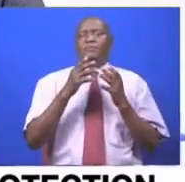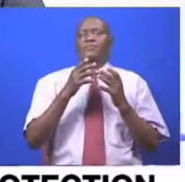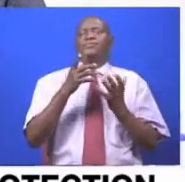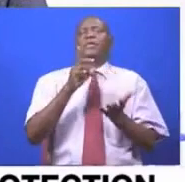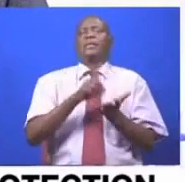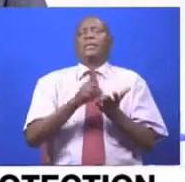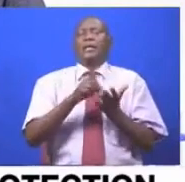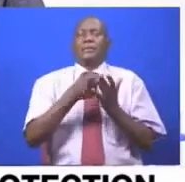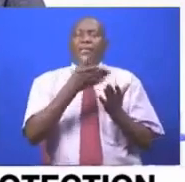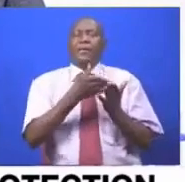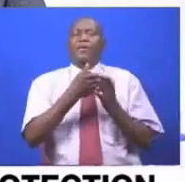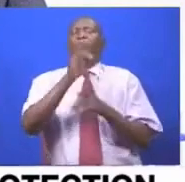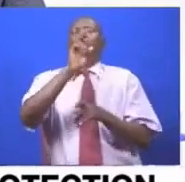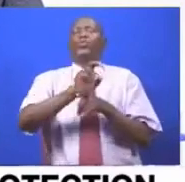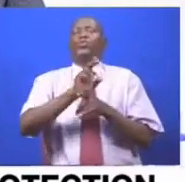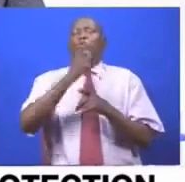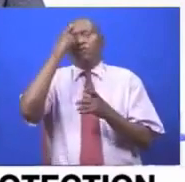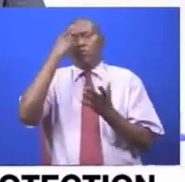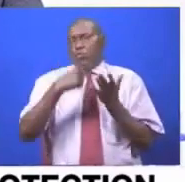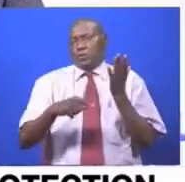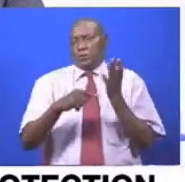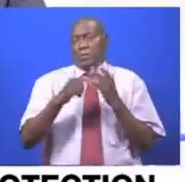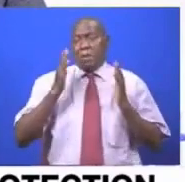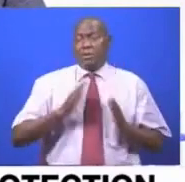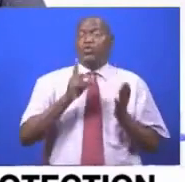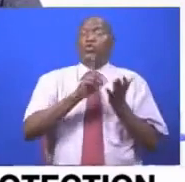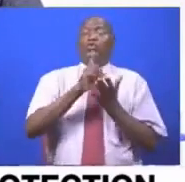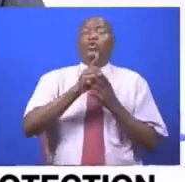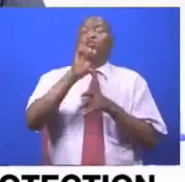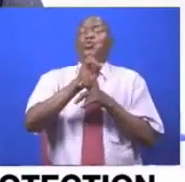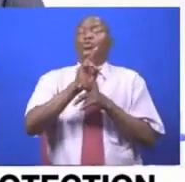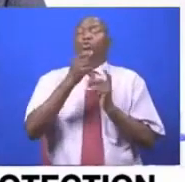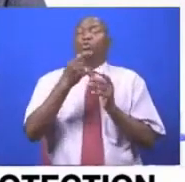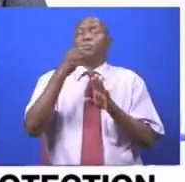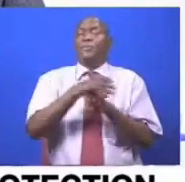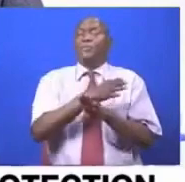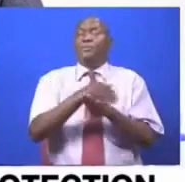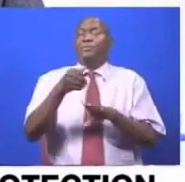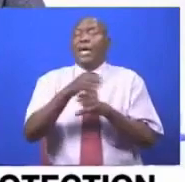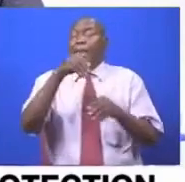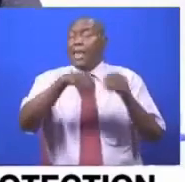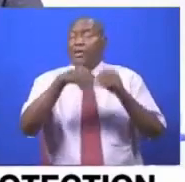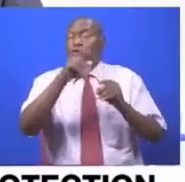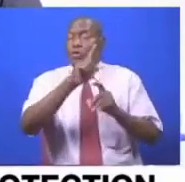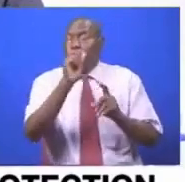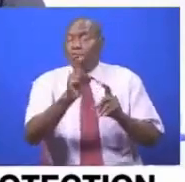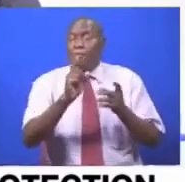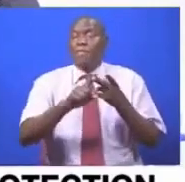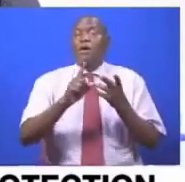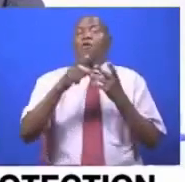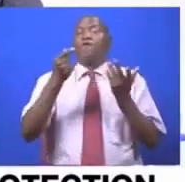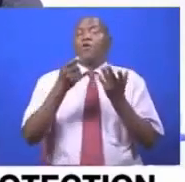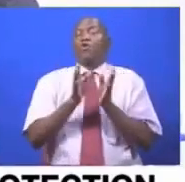used for? Is their data, personal data, going to be used to manipulate elections? Is their data going to be used for